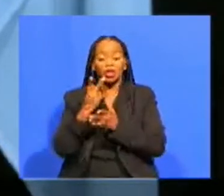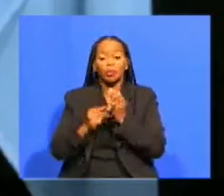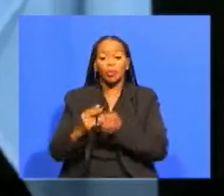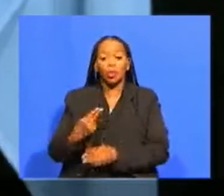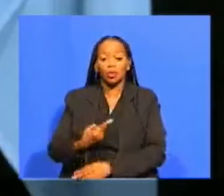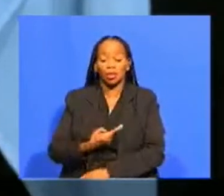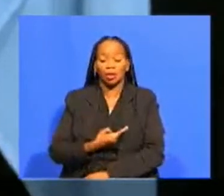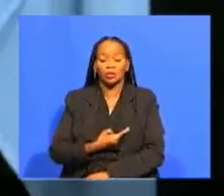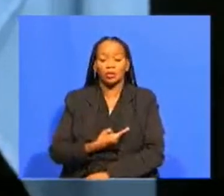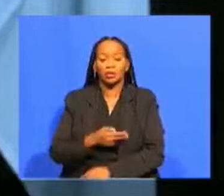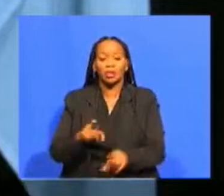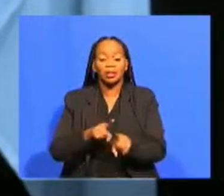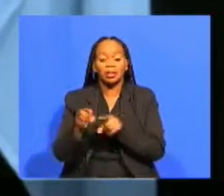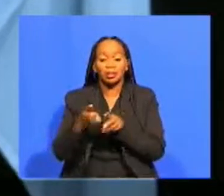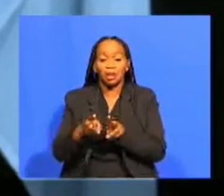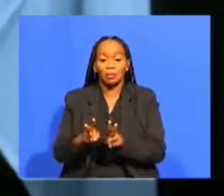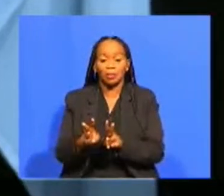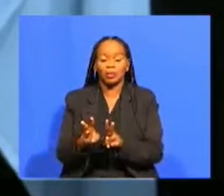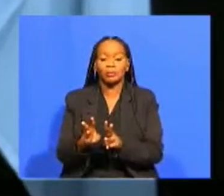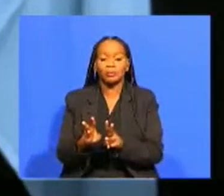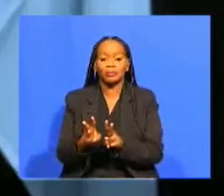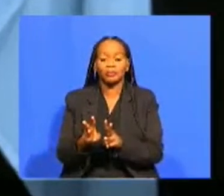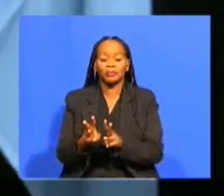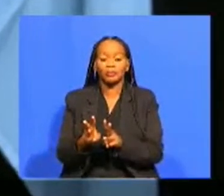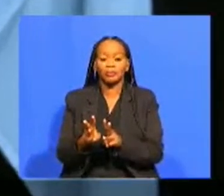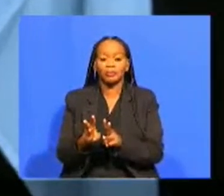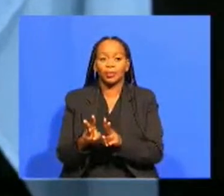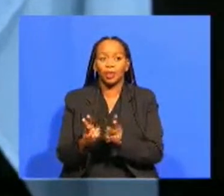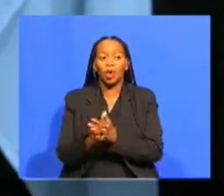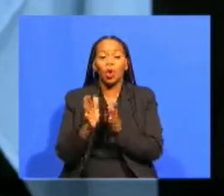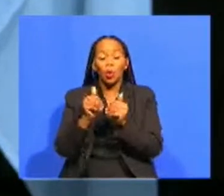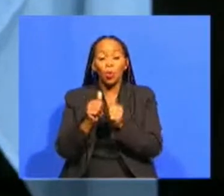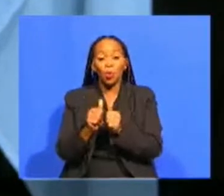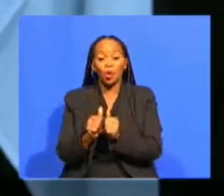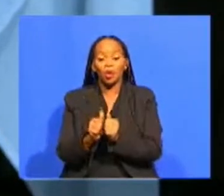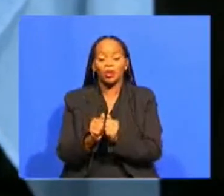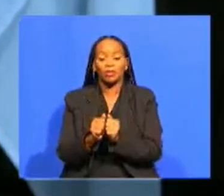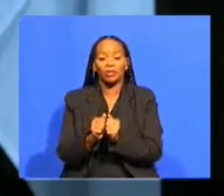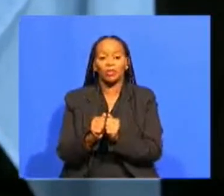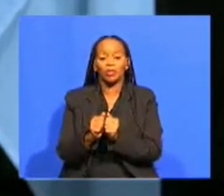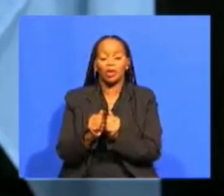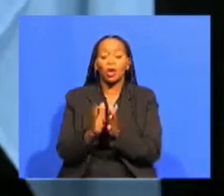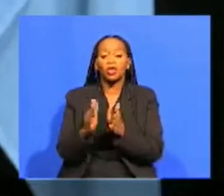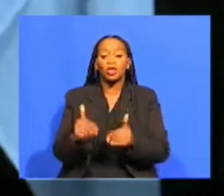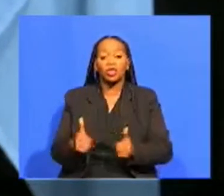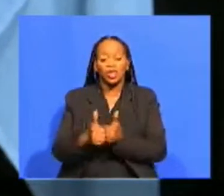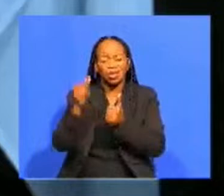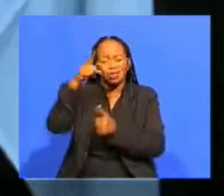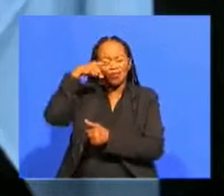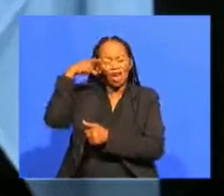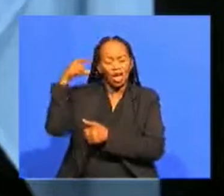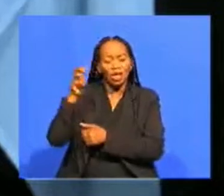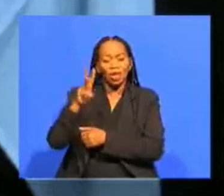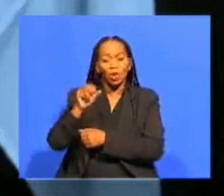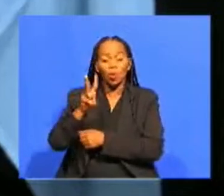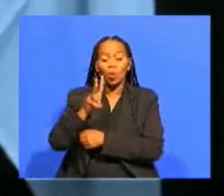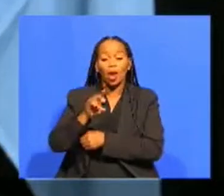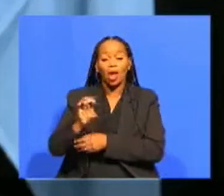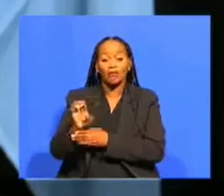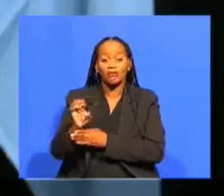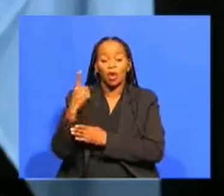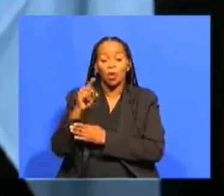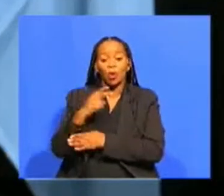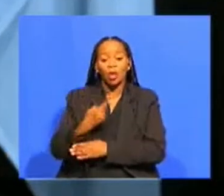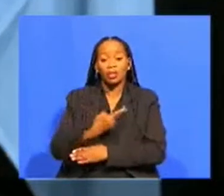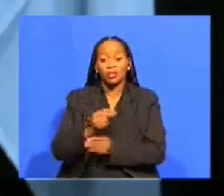it's impacting you with your unseasonal heat waves. With us, we